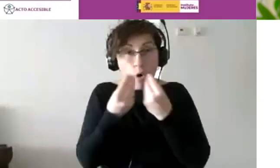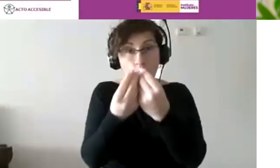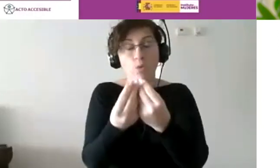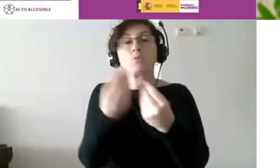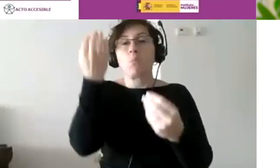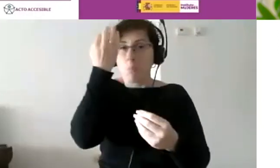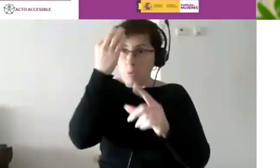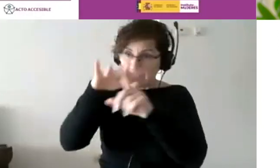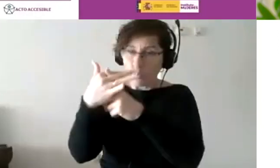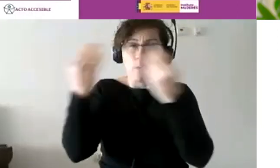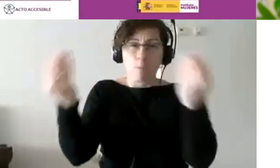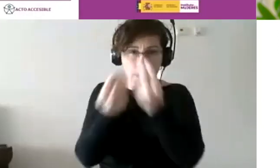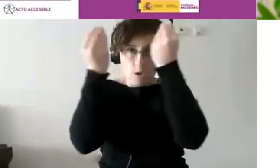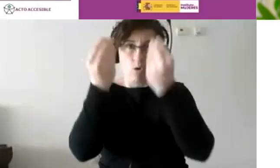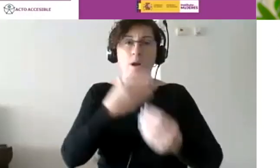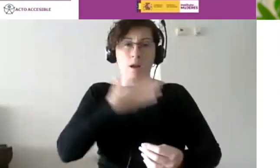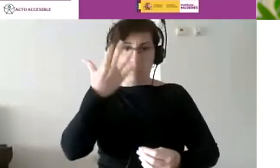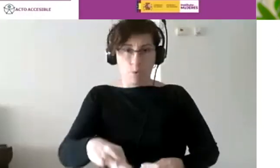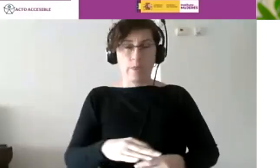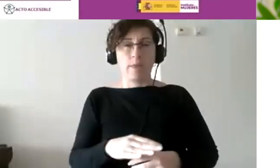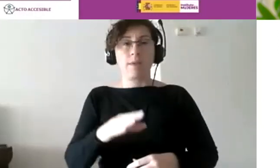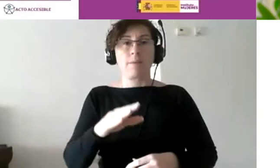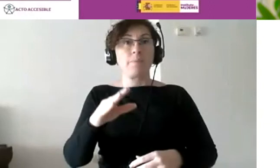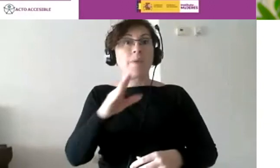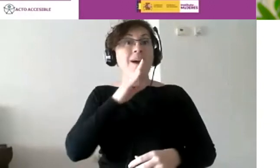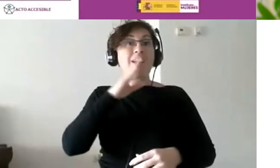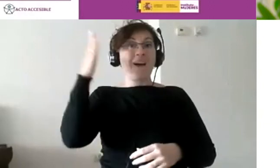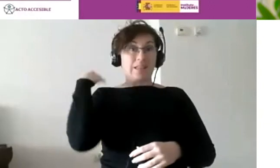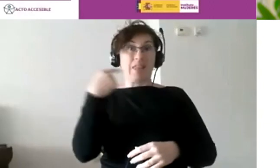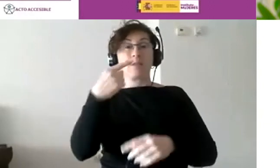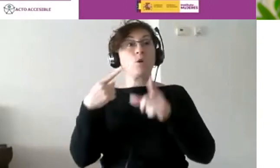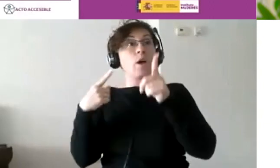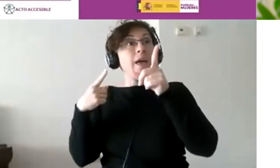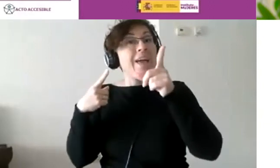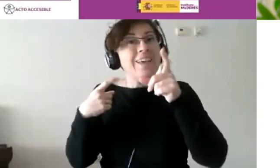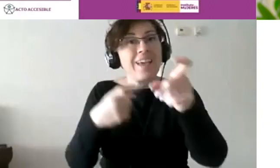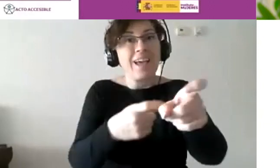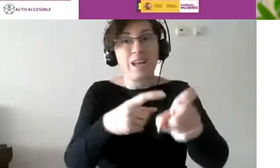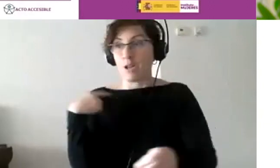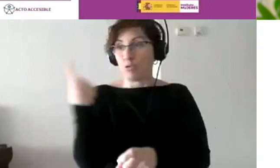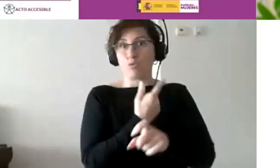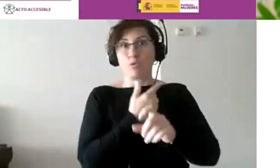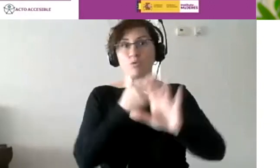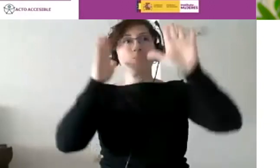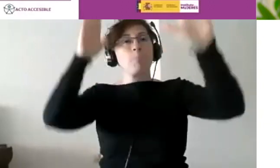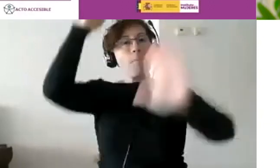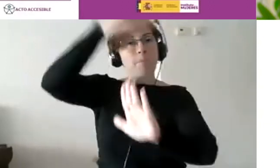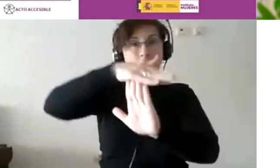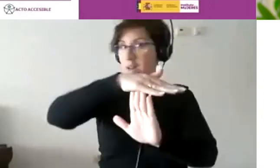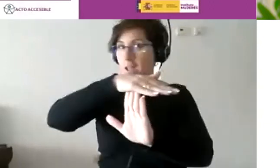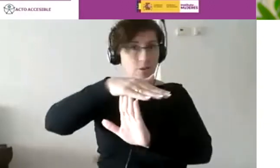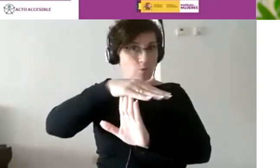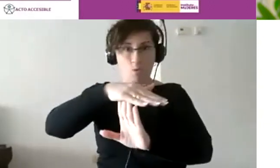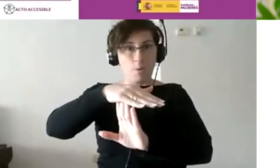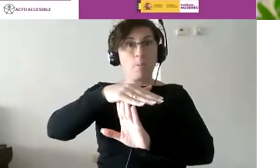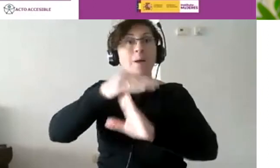can't stop the war. As I said before, we can try to change the situation to make it easier